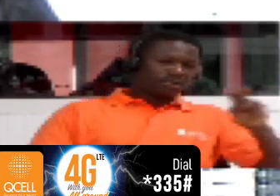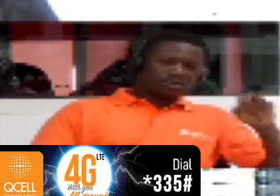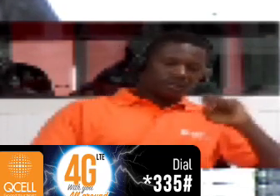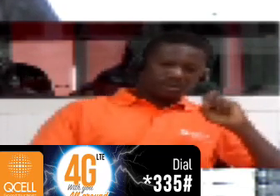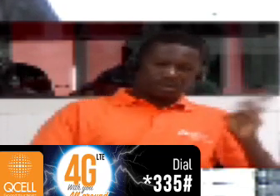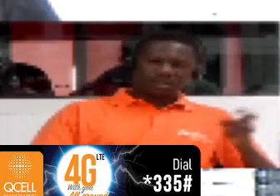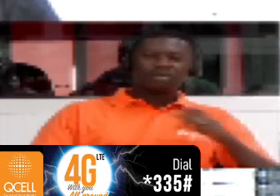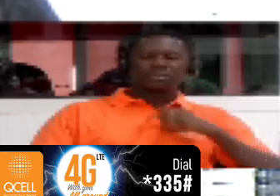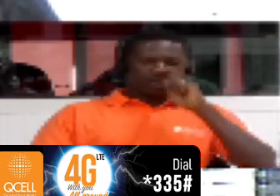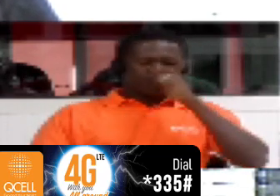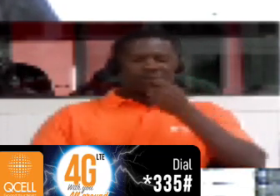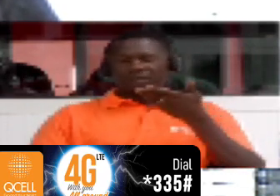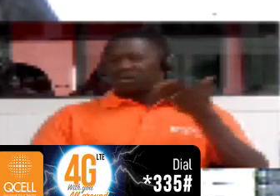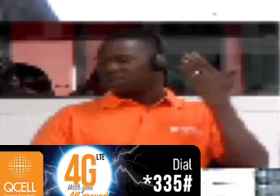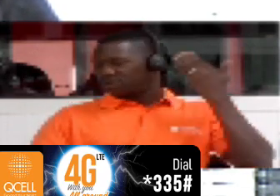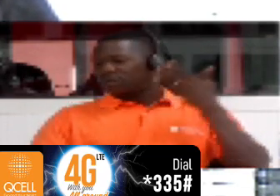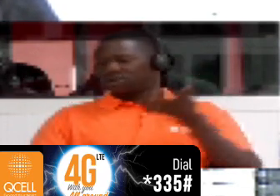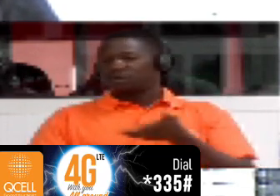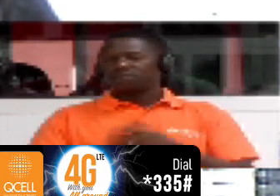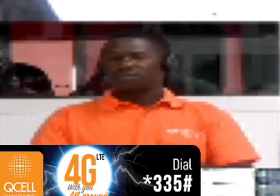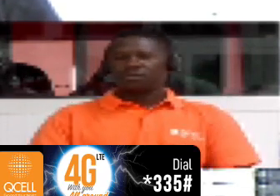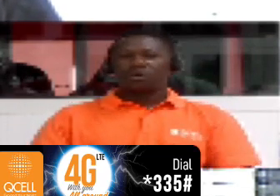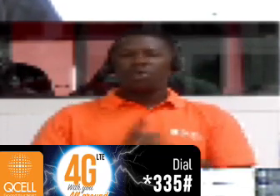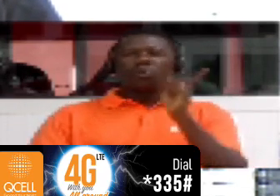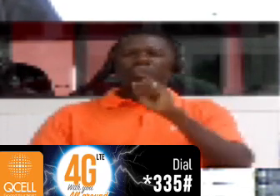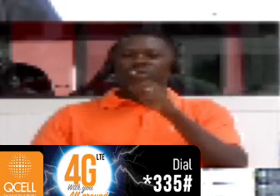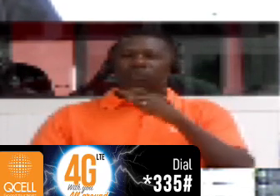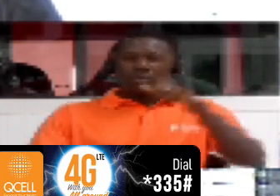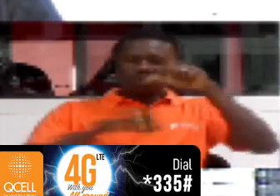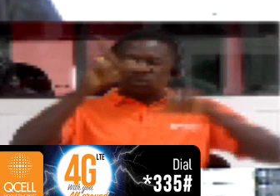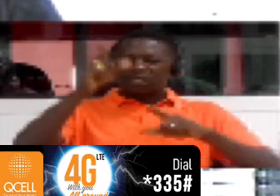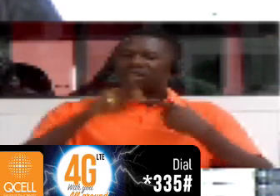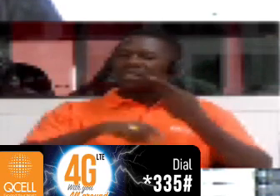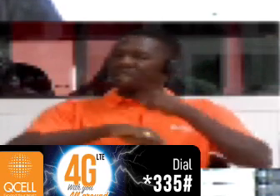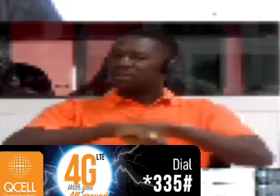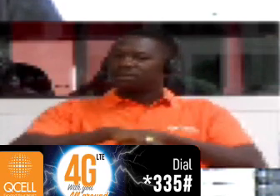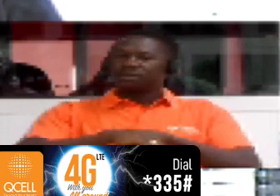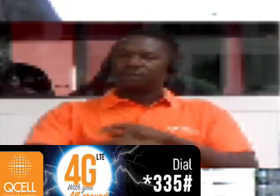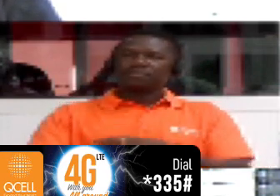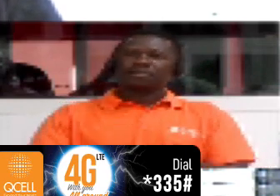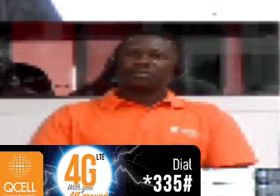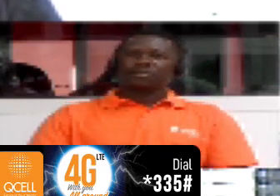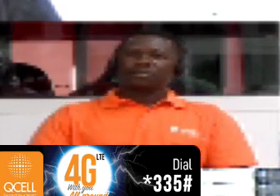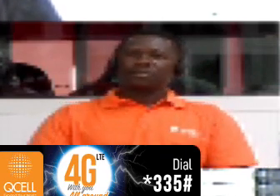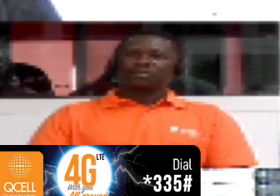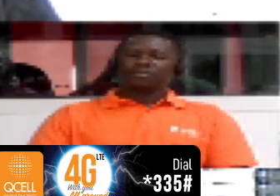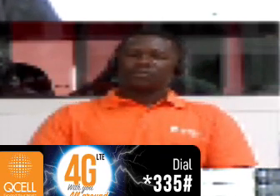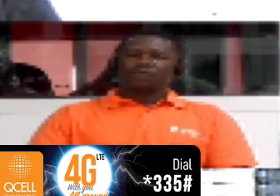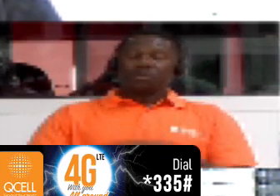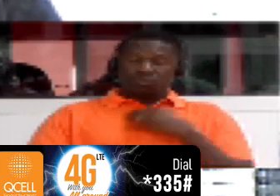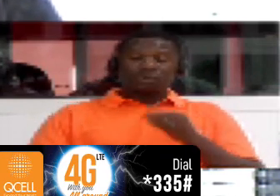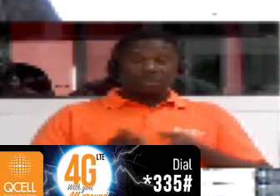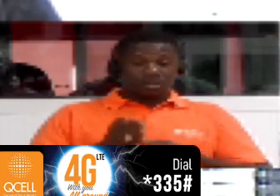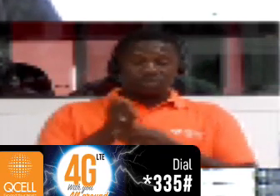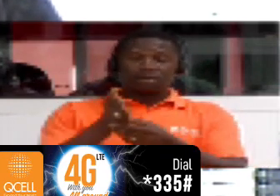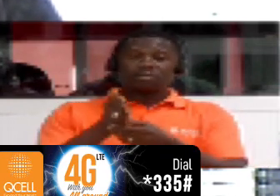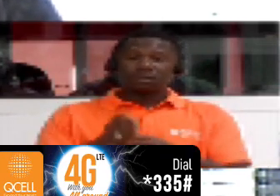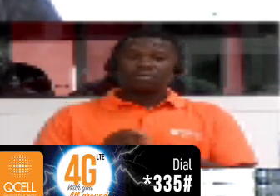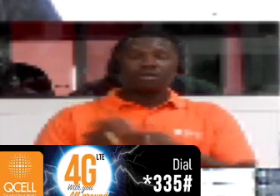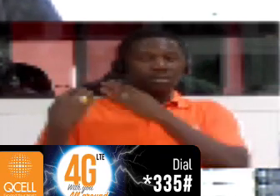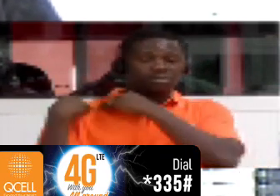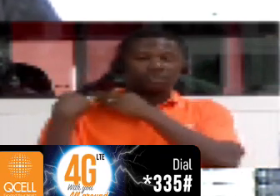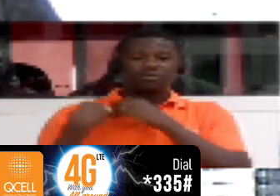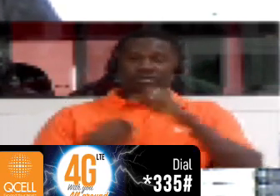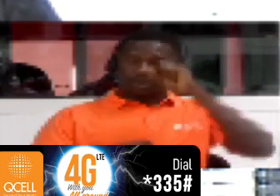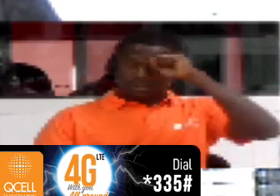at that point? Kobo Tembo abe makama jumalto. Atelen commander to Mimarata State House. He was a commander in charge